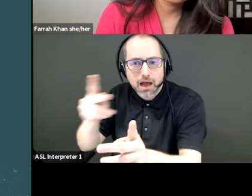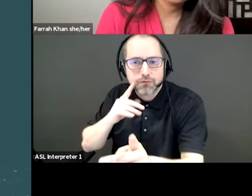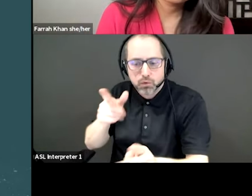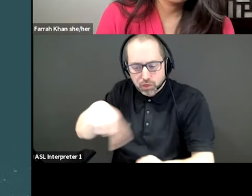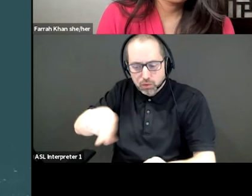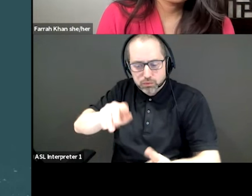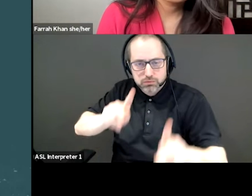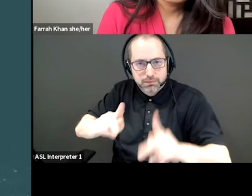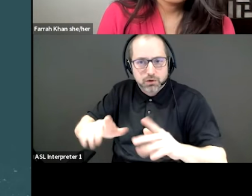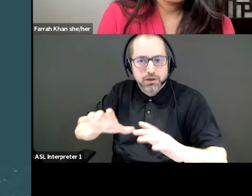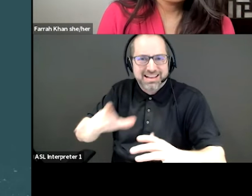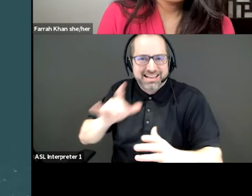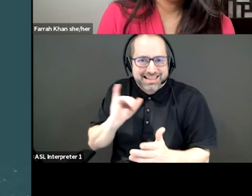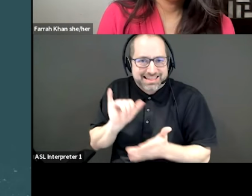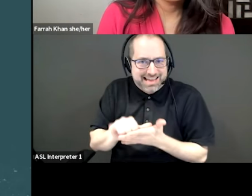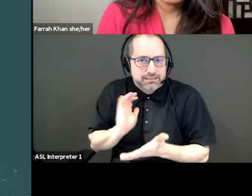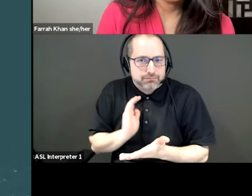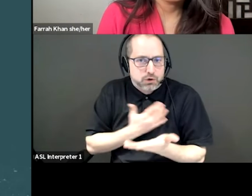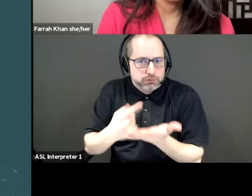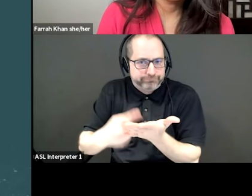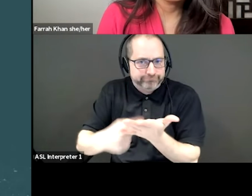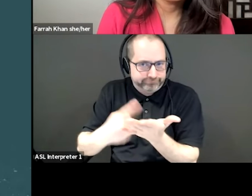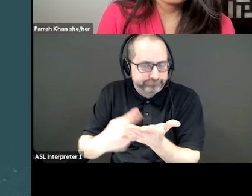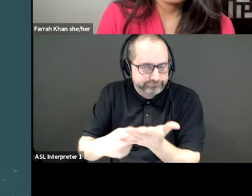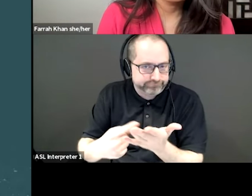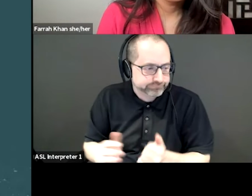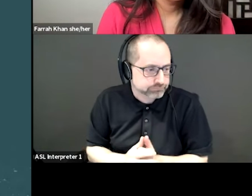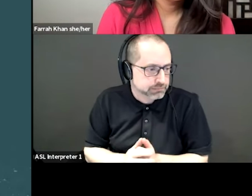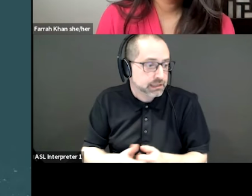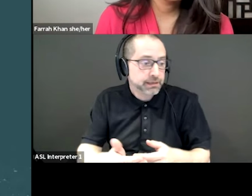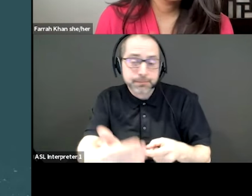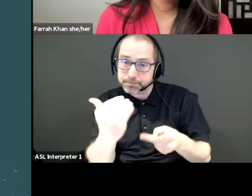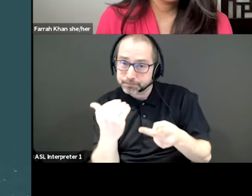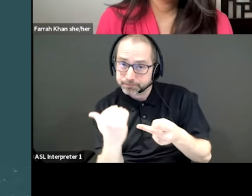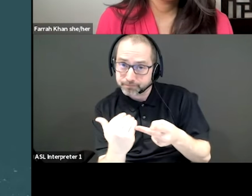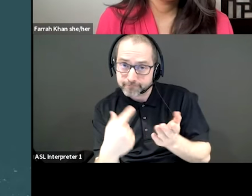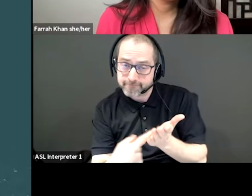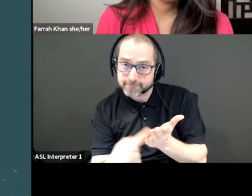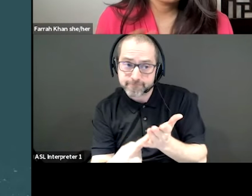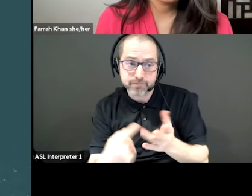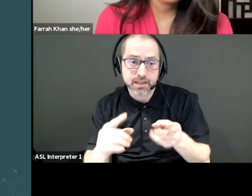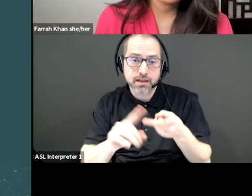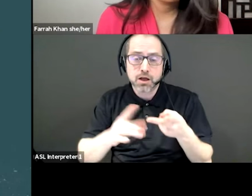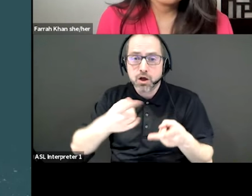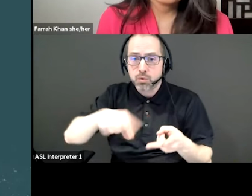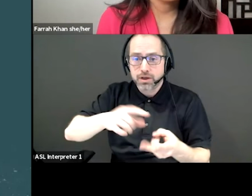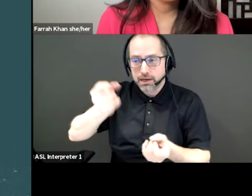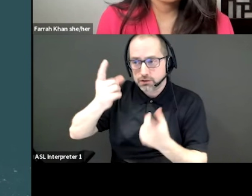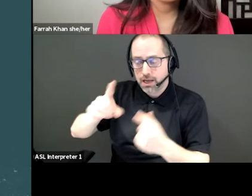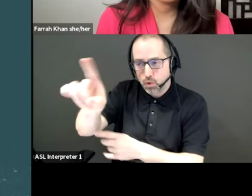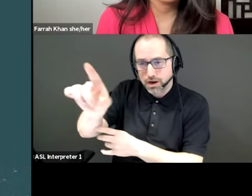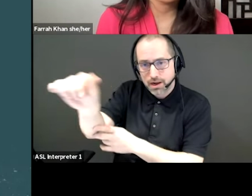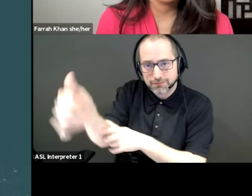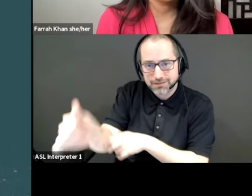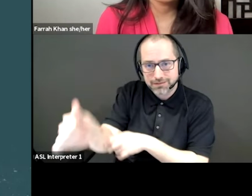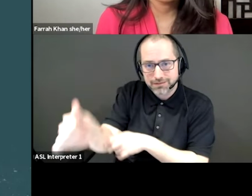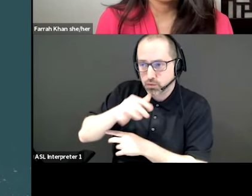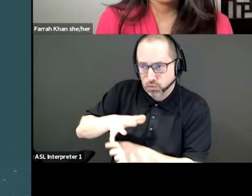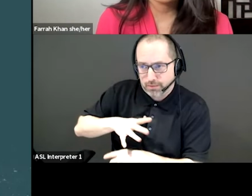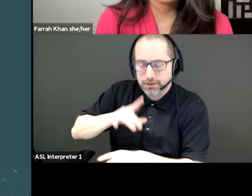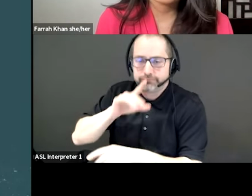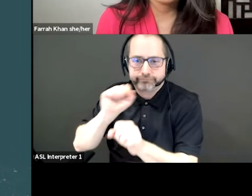about. Another piece to really have within this as well is that understanding that 1 in 10 women are subjected to sexual assault